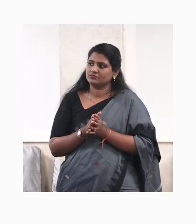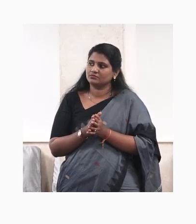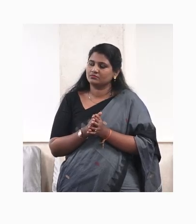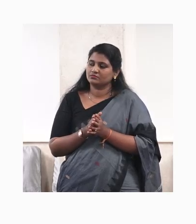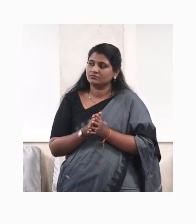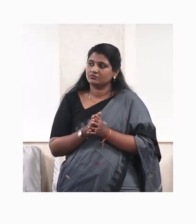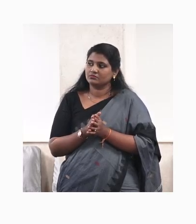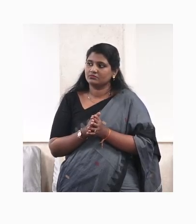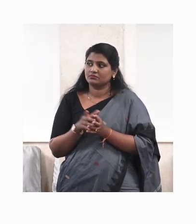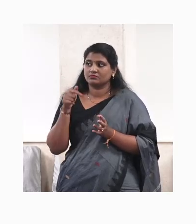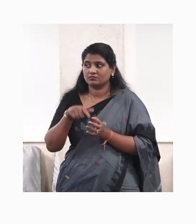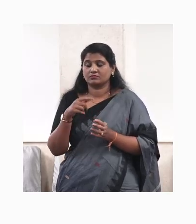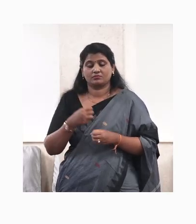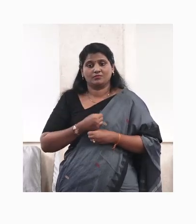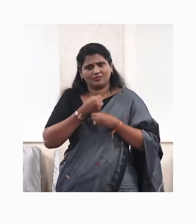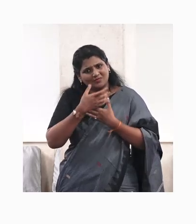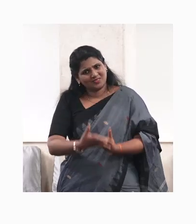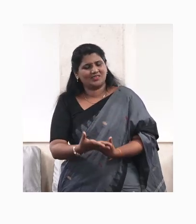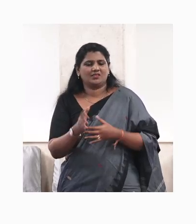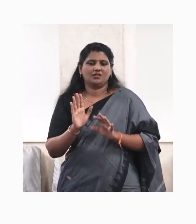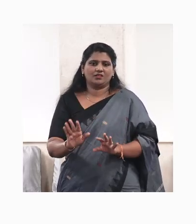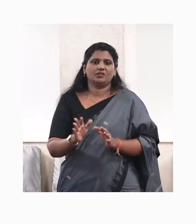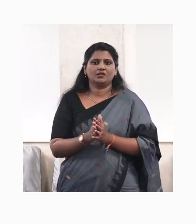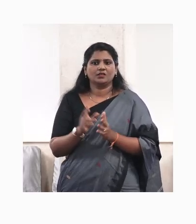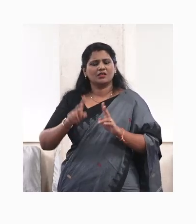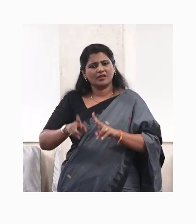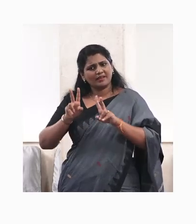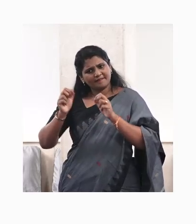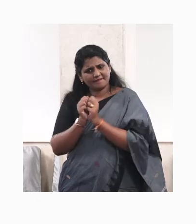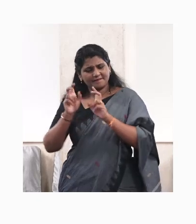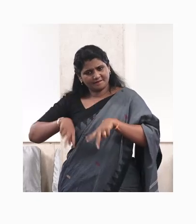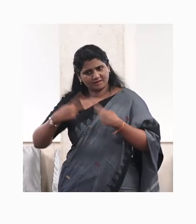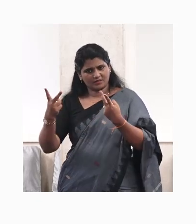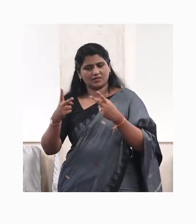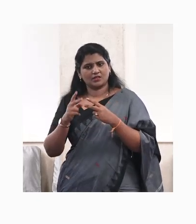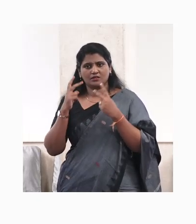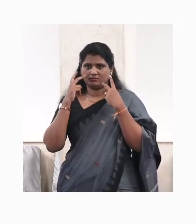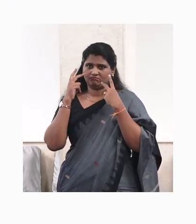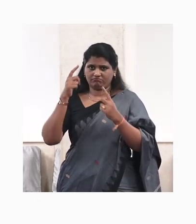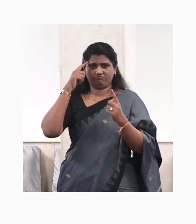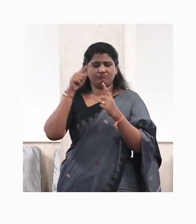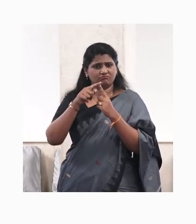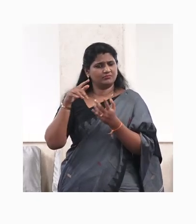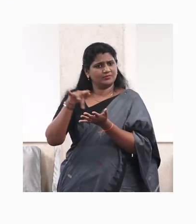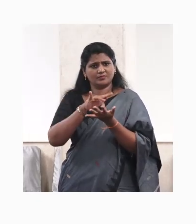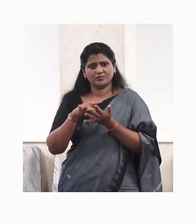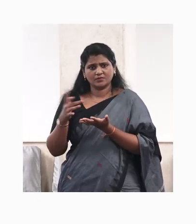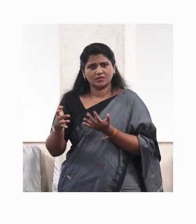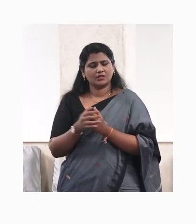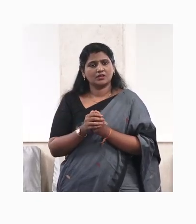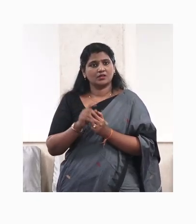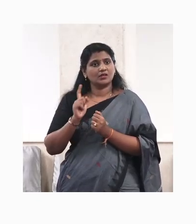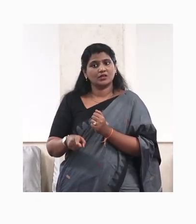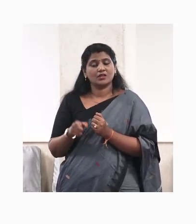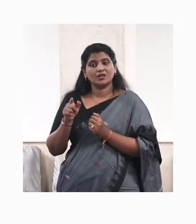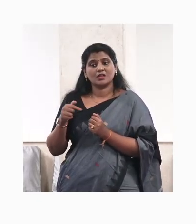you can express your being with a different vision, position, but this doesn't mean